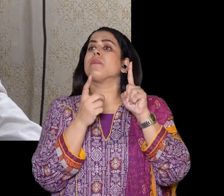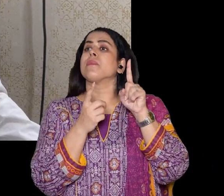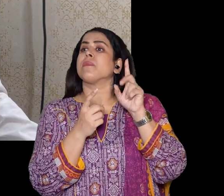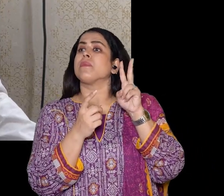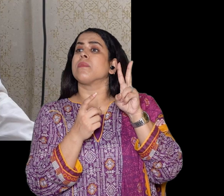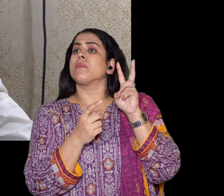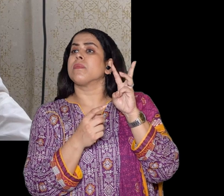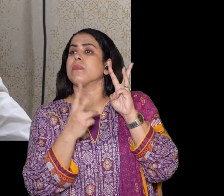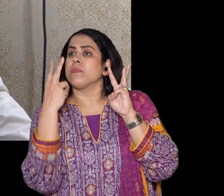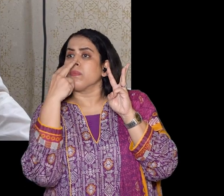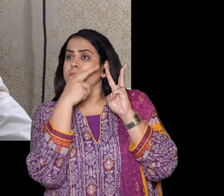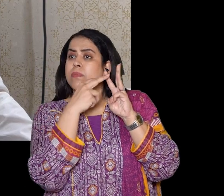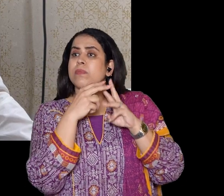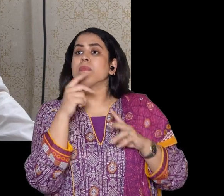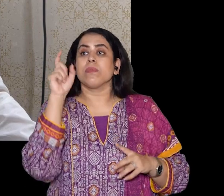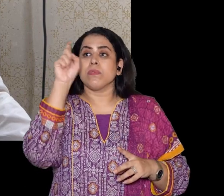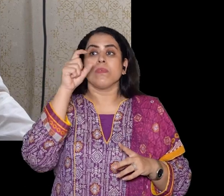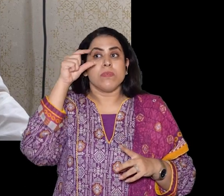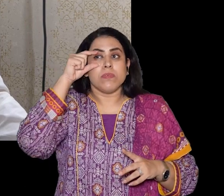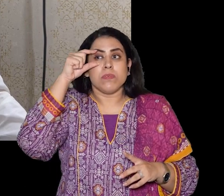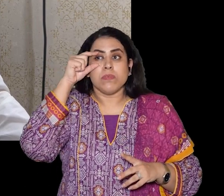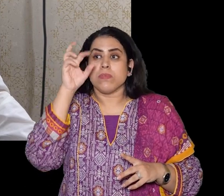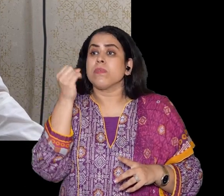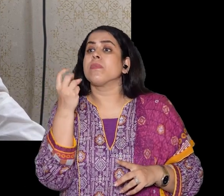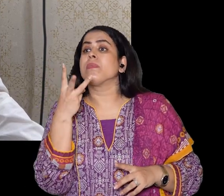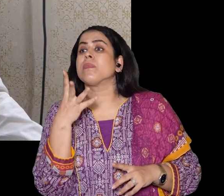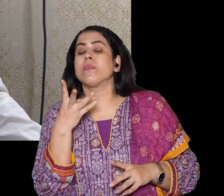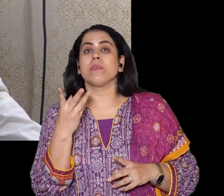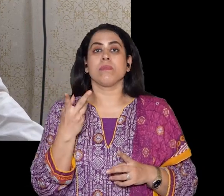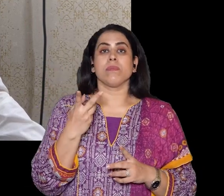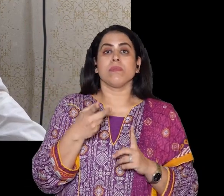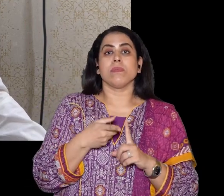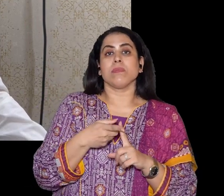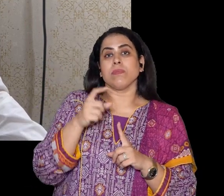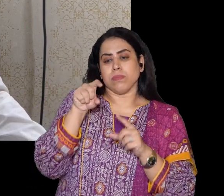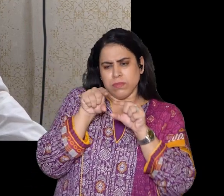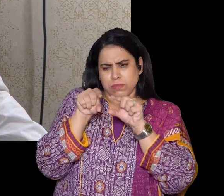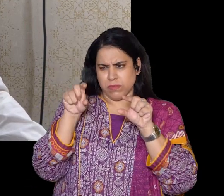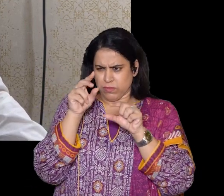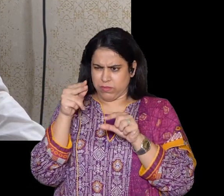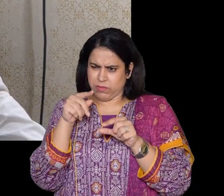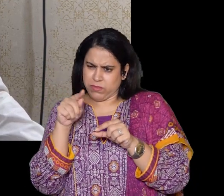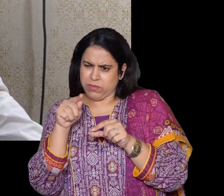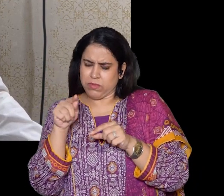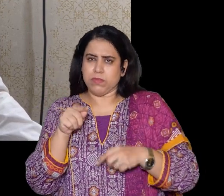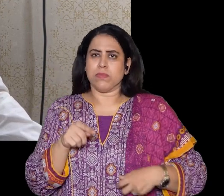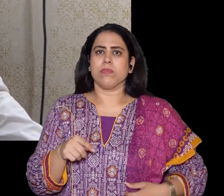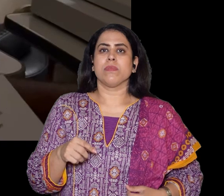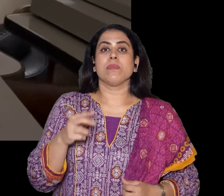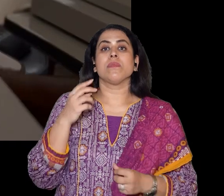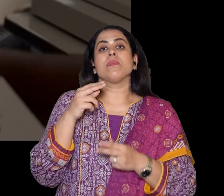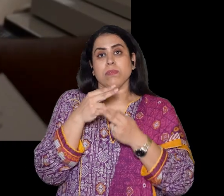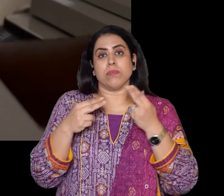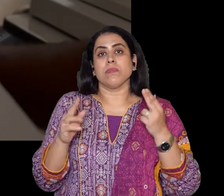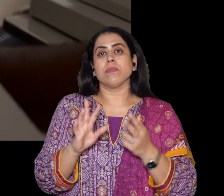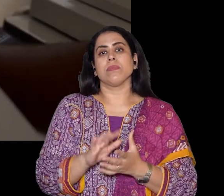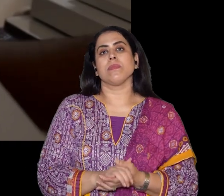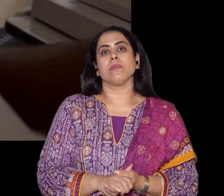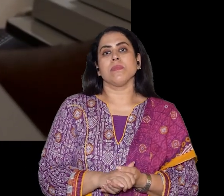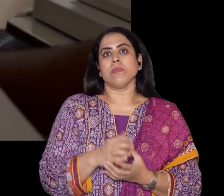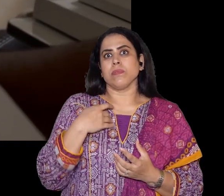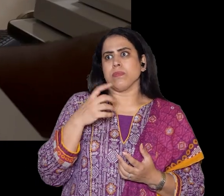number of their glasses. We do what is called as a slit lamp examination. Now, slit